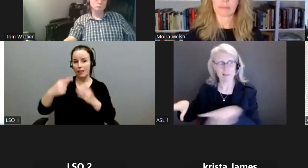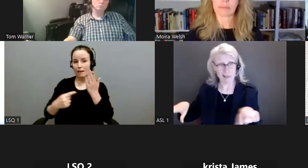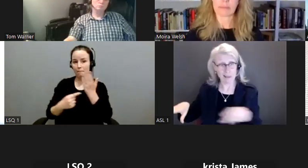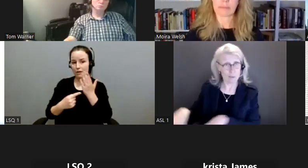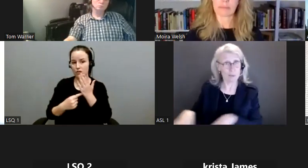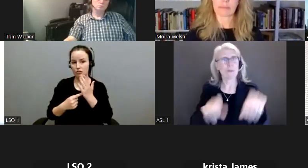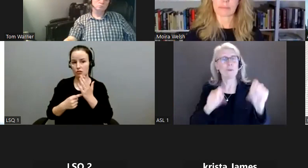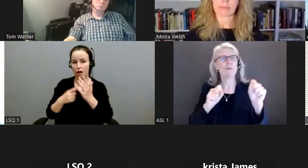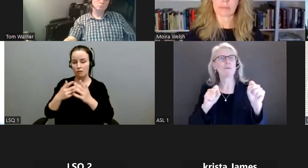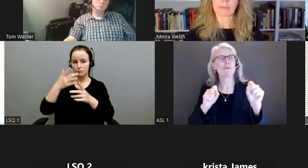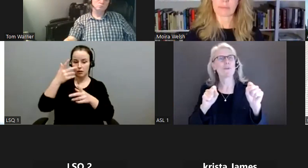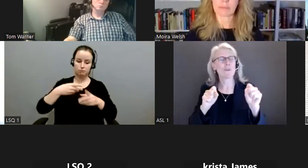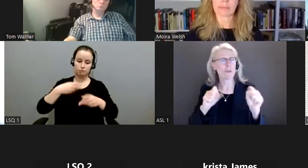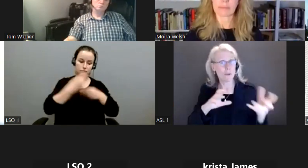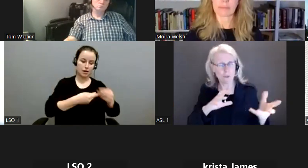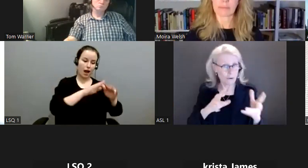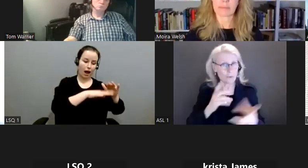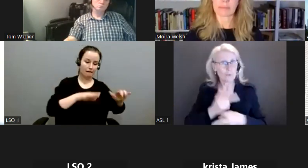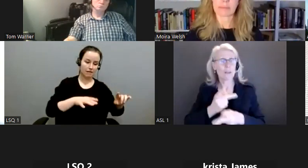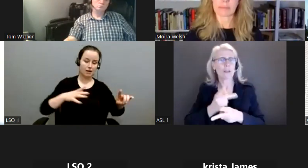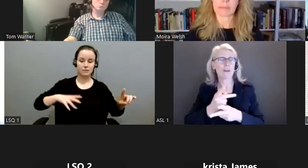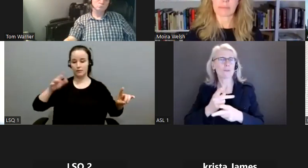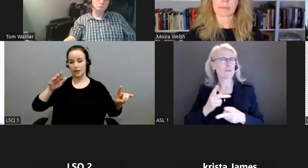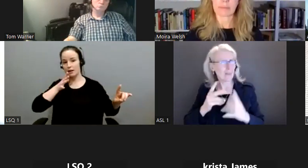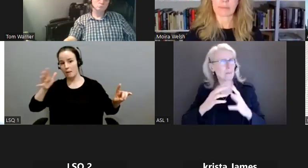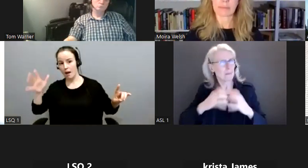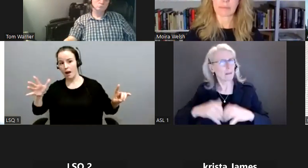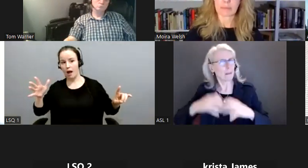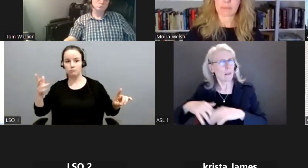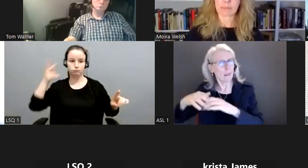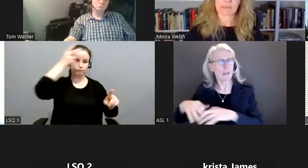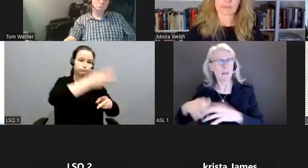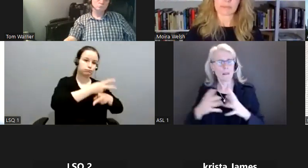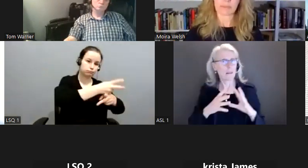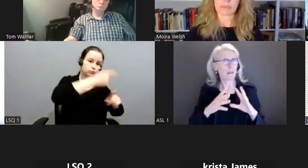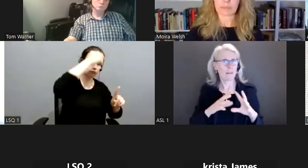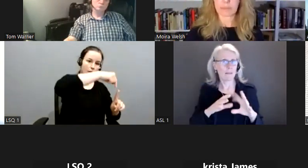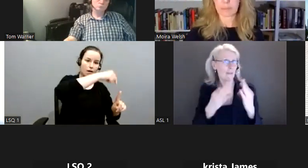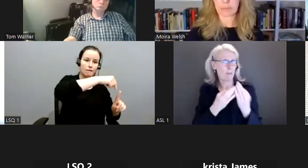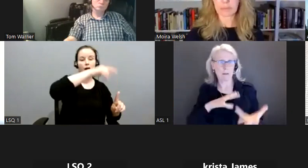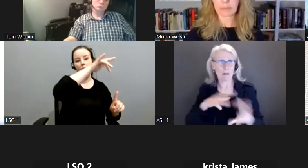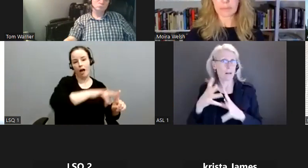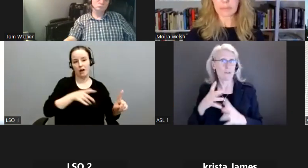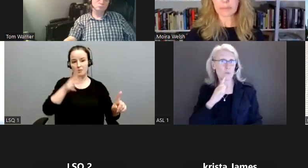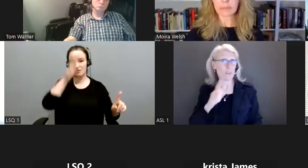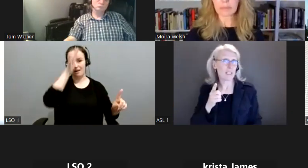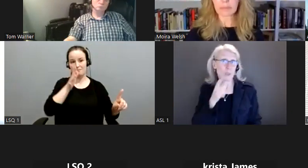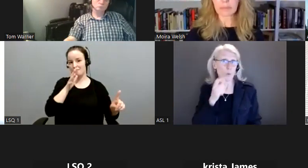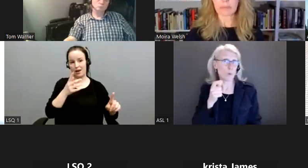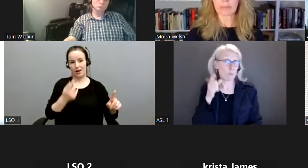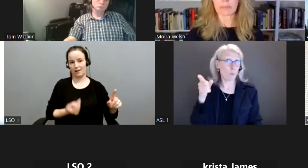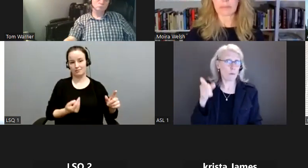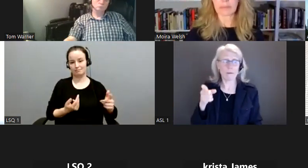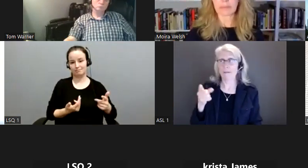of our family structure. And that is a finger pointing directly at the churches in the country about their role